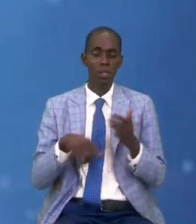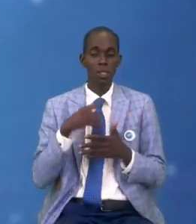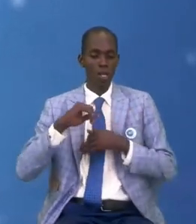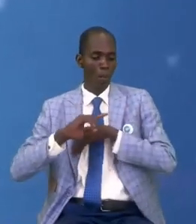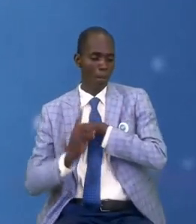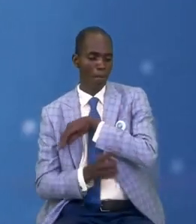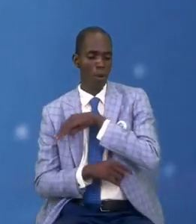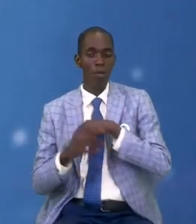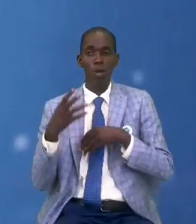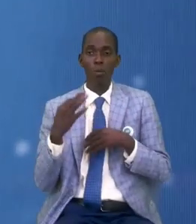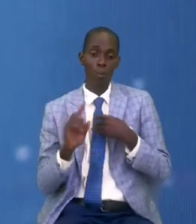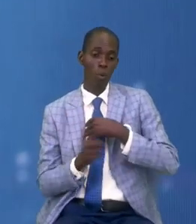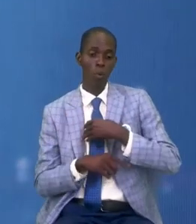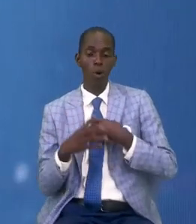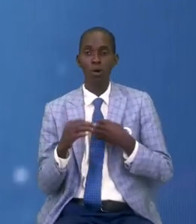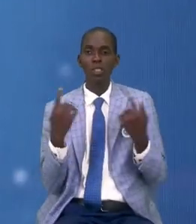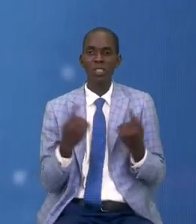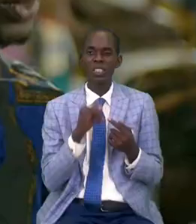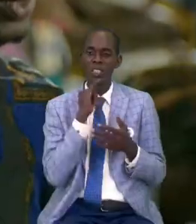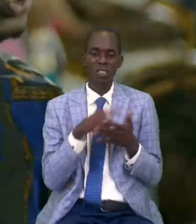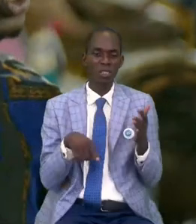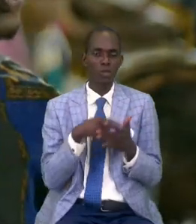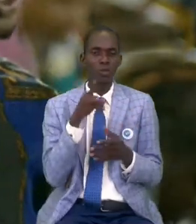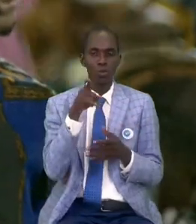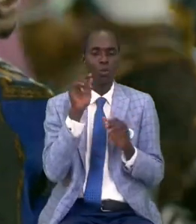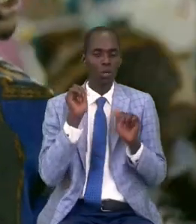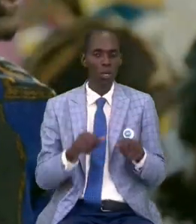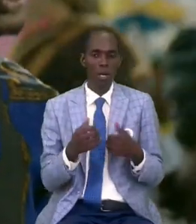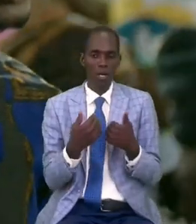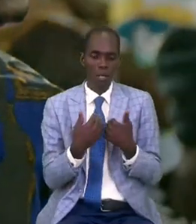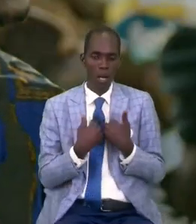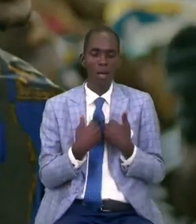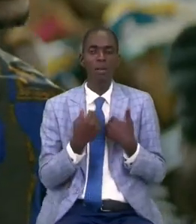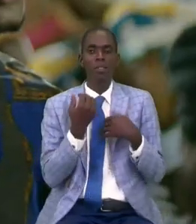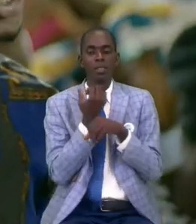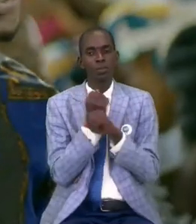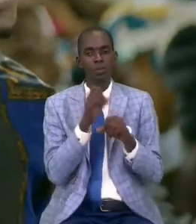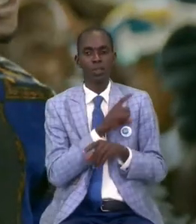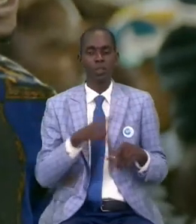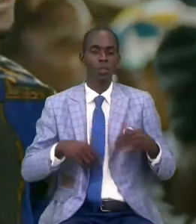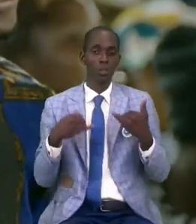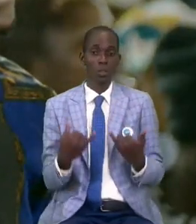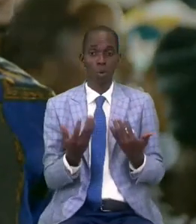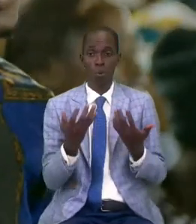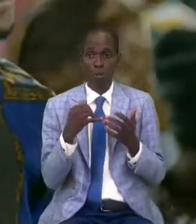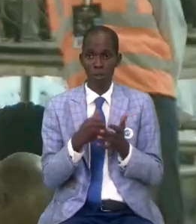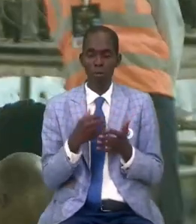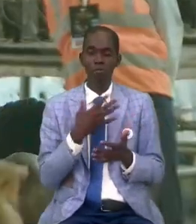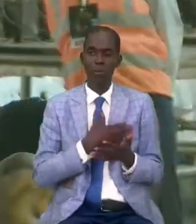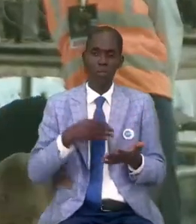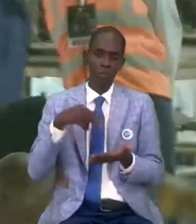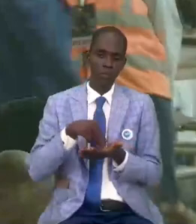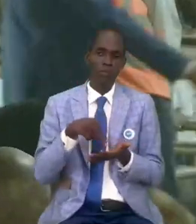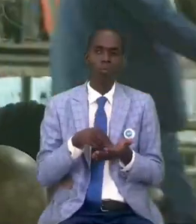Lord. Raise up that hand and stand up. God bless you there. God bless you online, wherever you are listening over the radio, over the